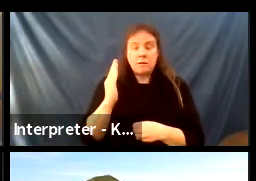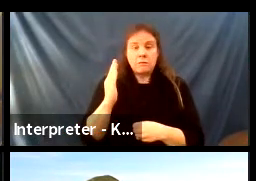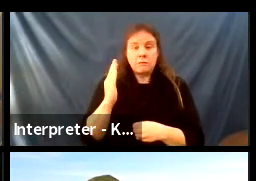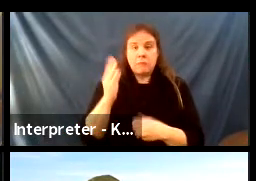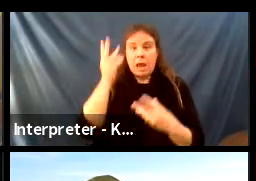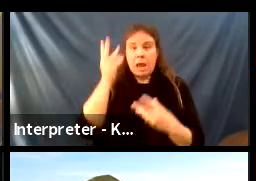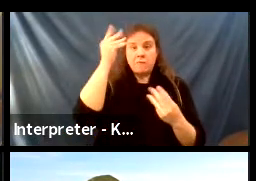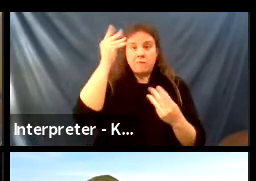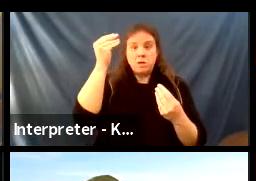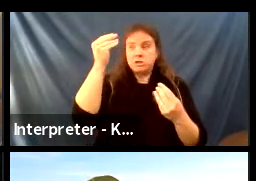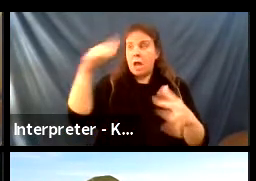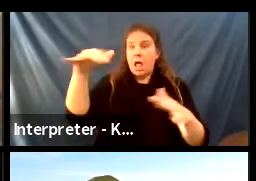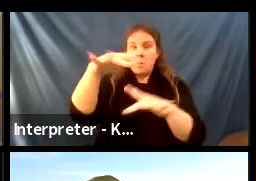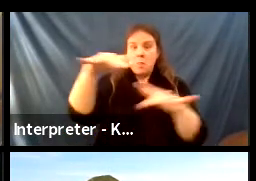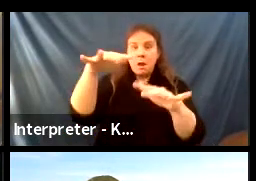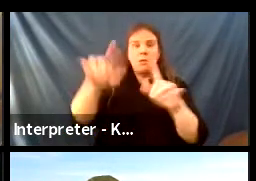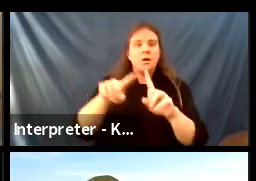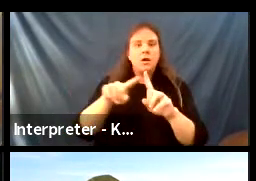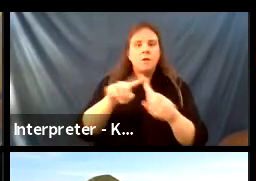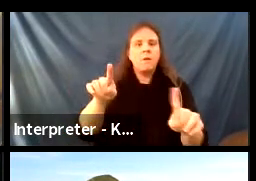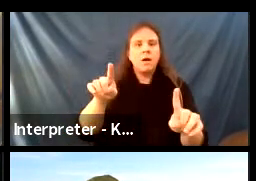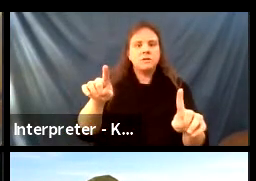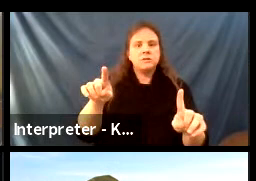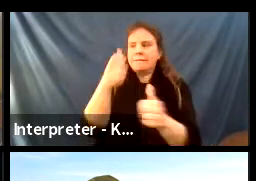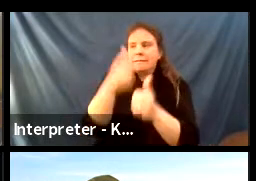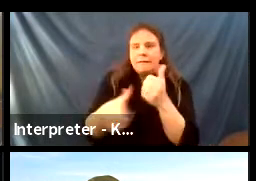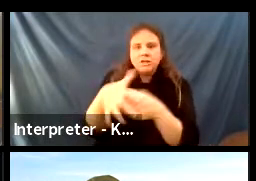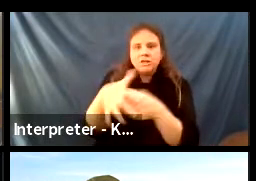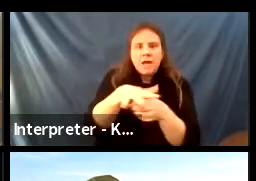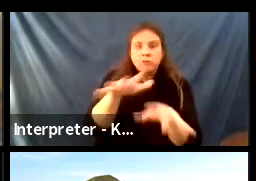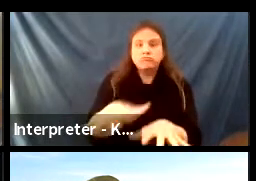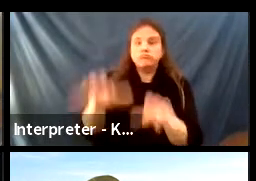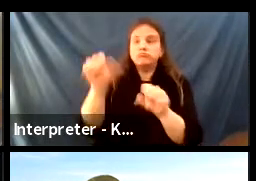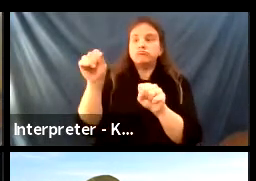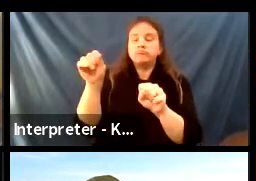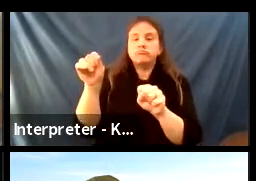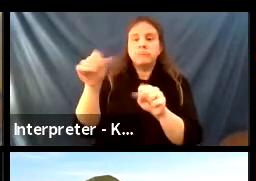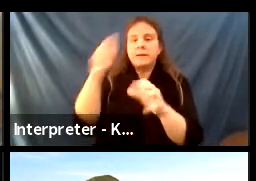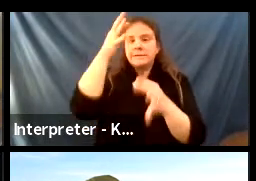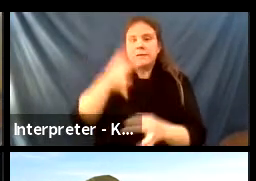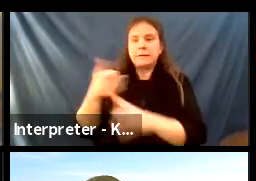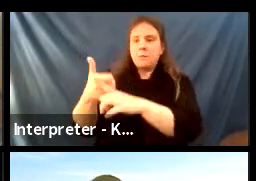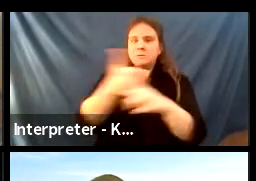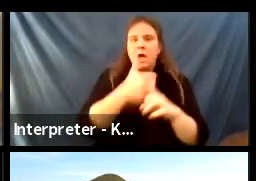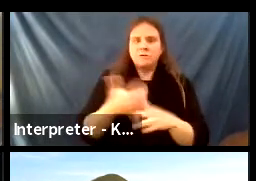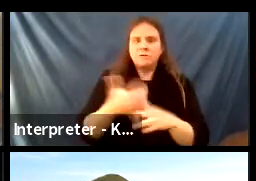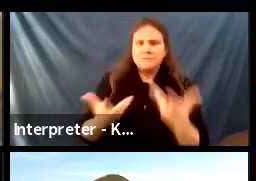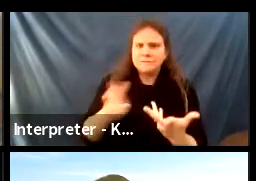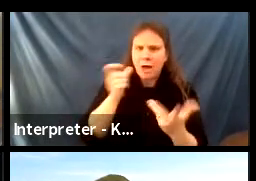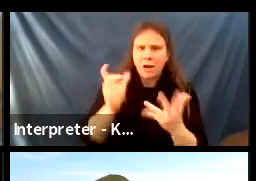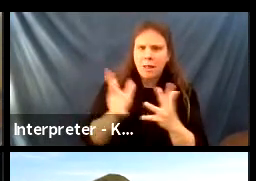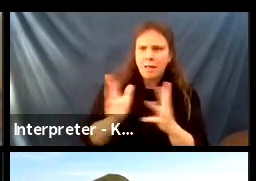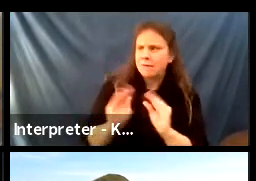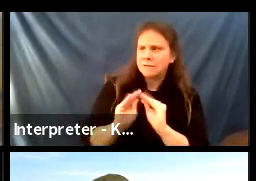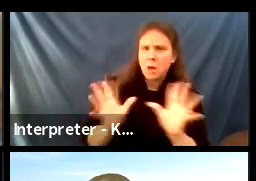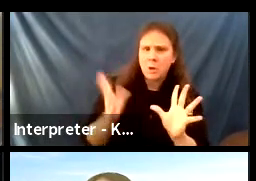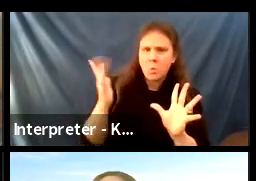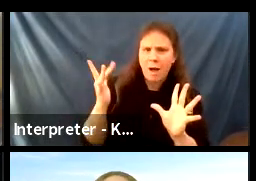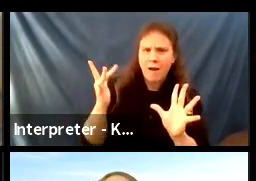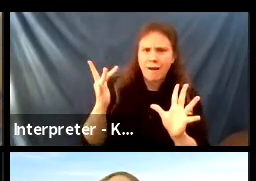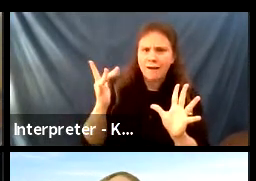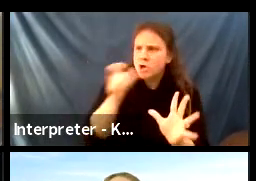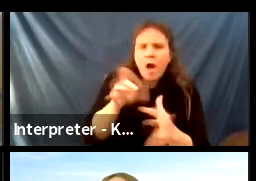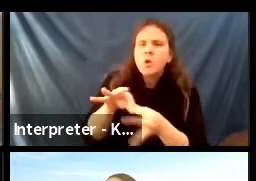latitude there to do what they want. And there's not a whole lot of transparency over why they made the decisions they did. And that if we allow it to